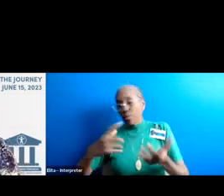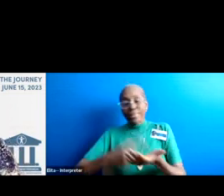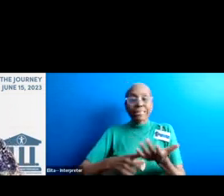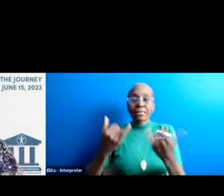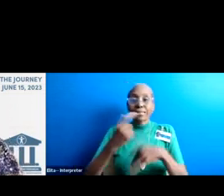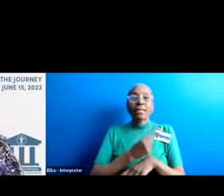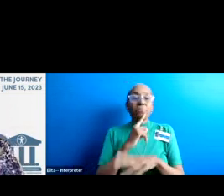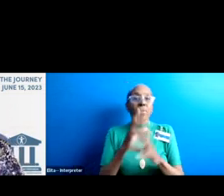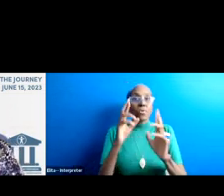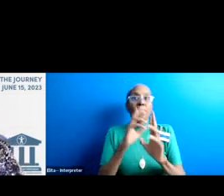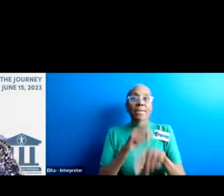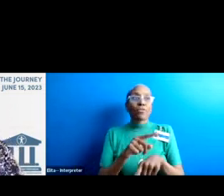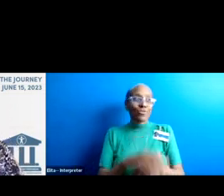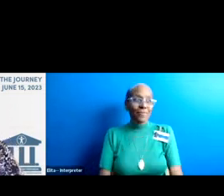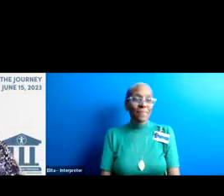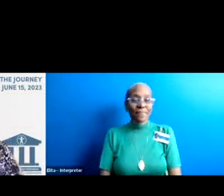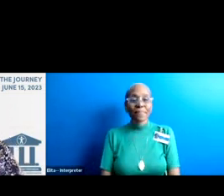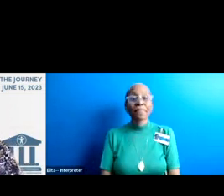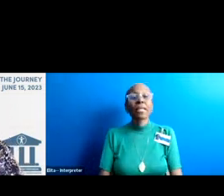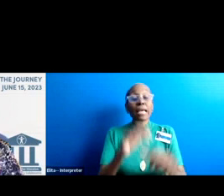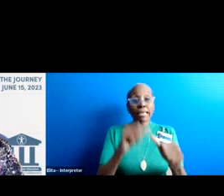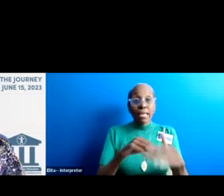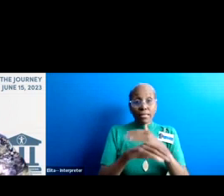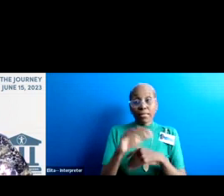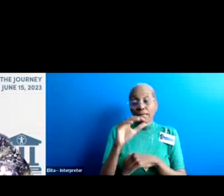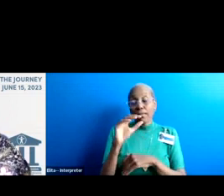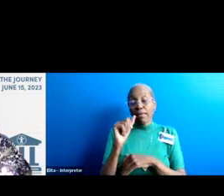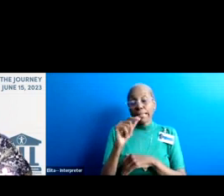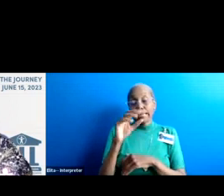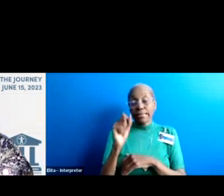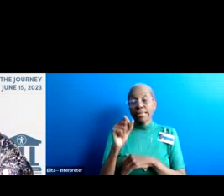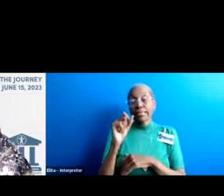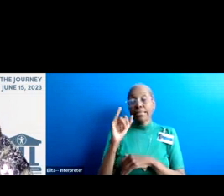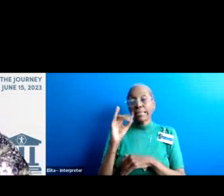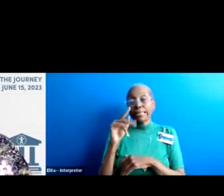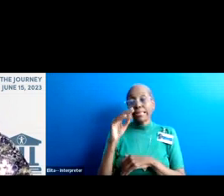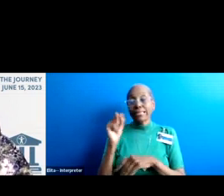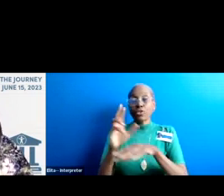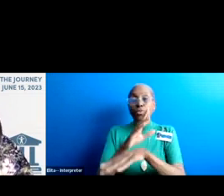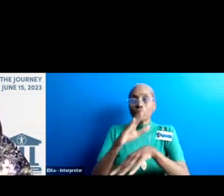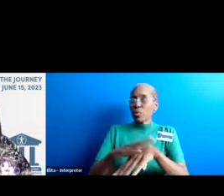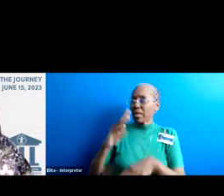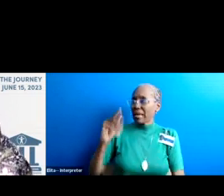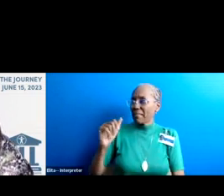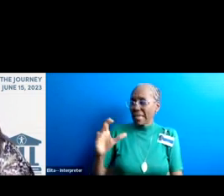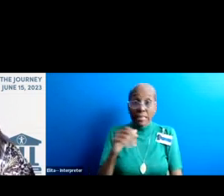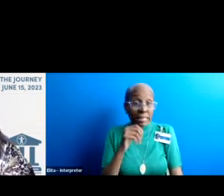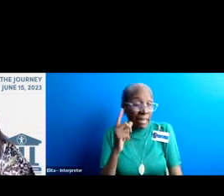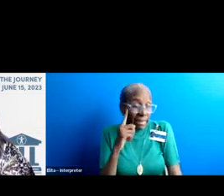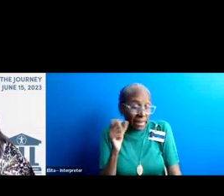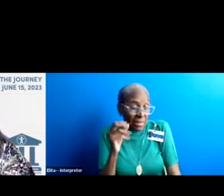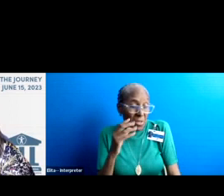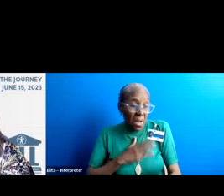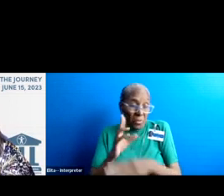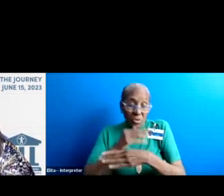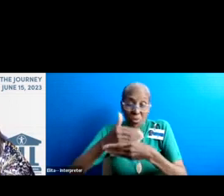helps answer the question. Can accessibility insights for the web be used on a Mac? I think so. I am obviously on a